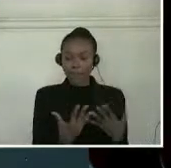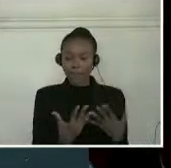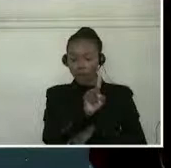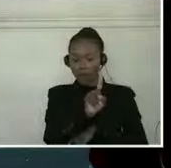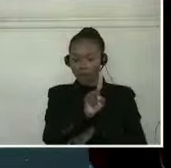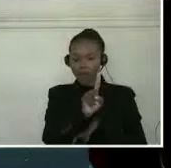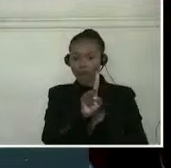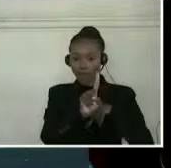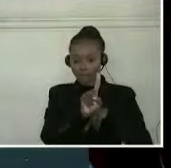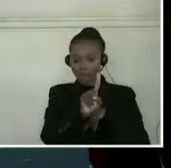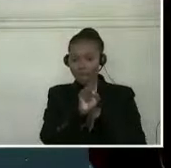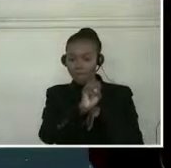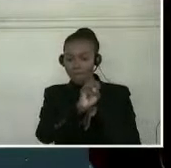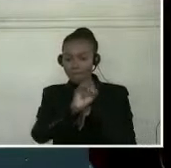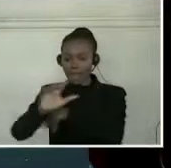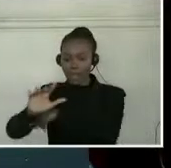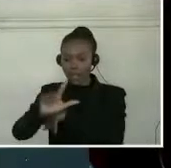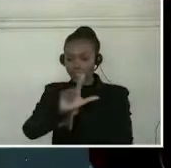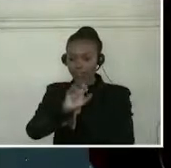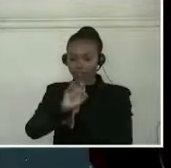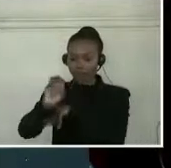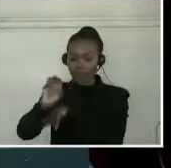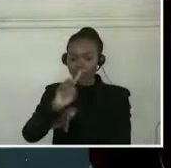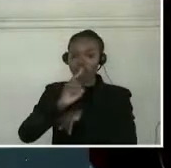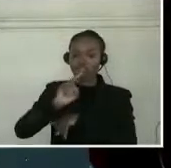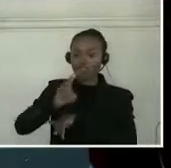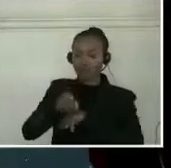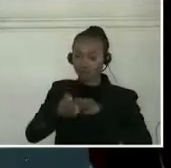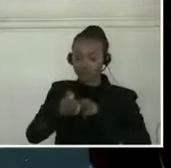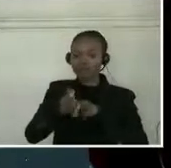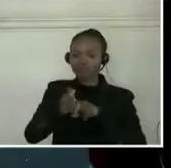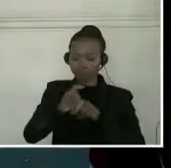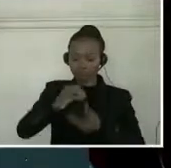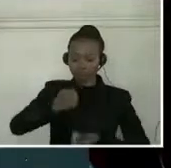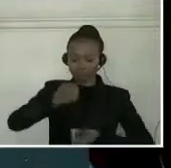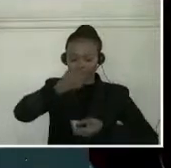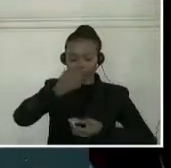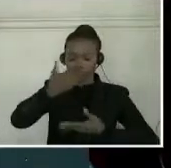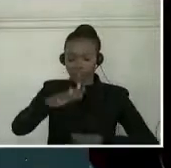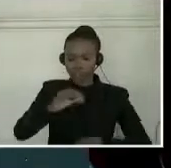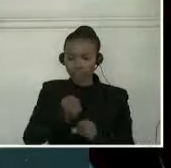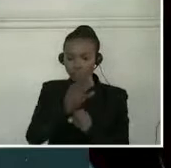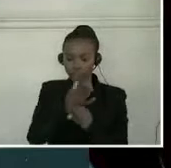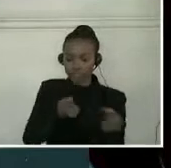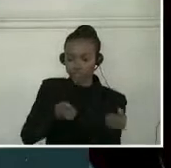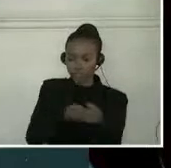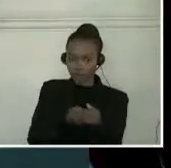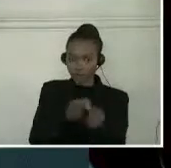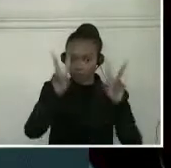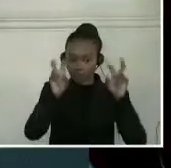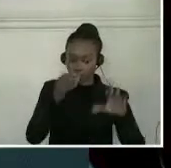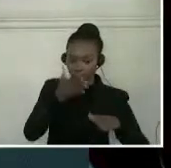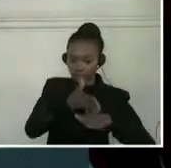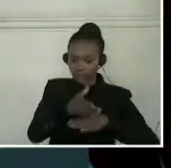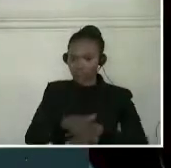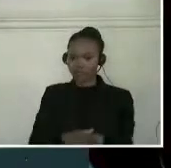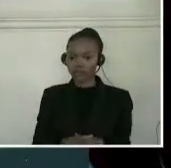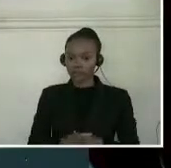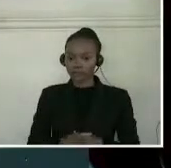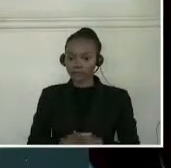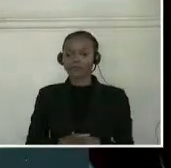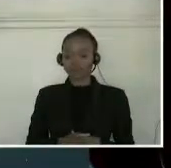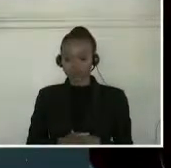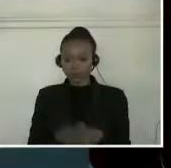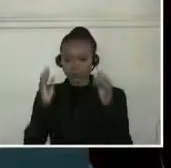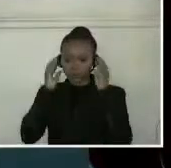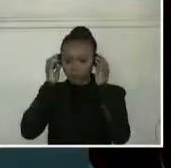thousand is allocated to support this work-based intervention madam speaker while we have